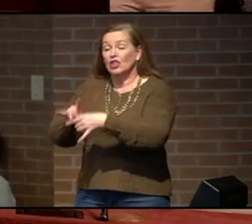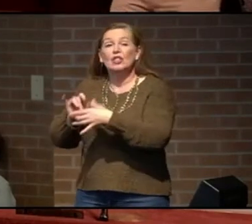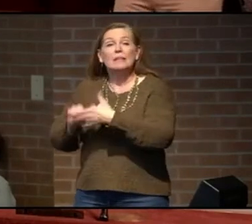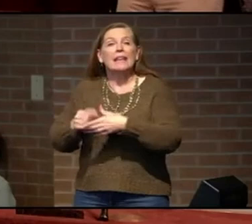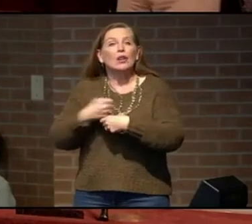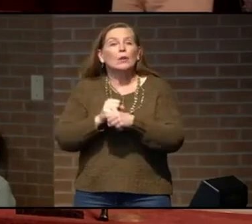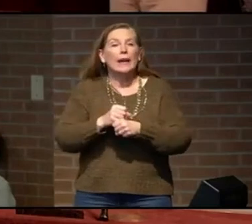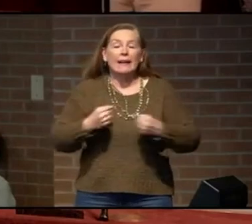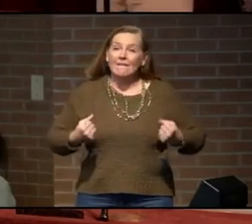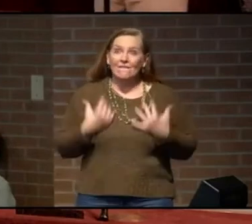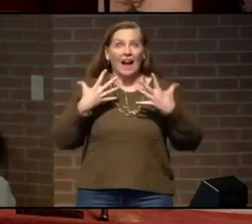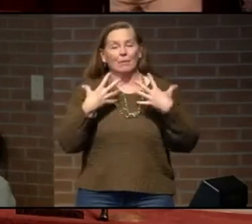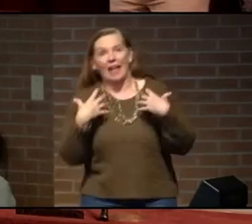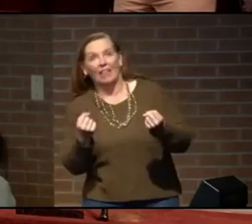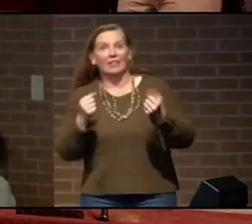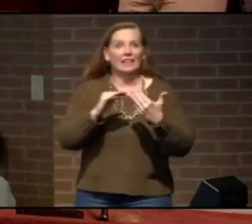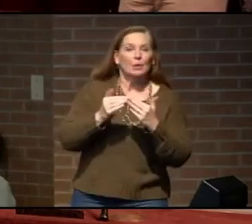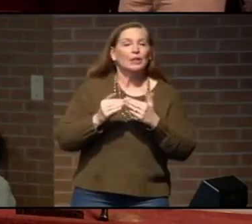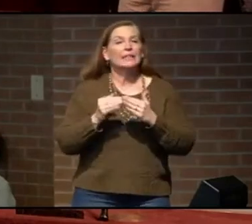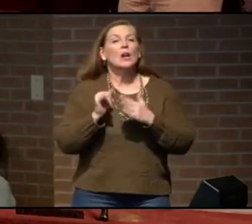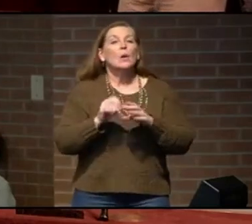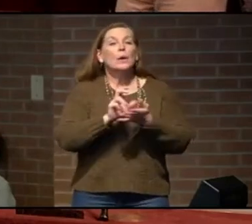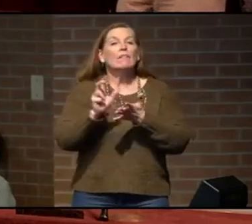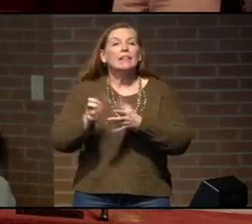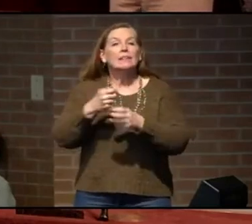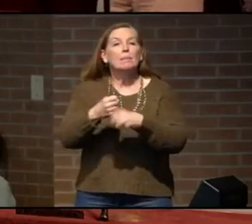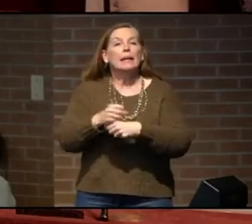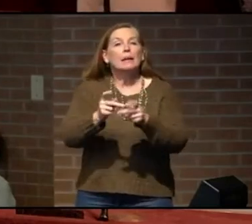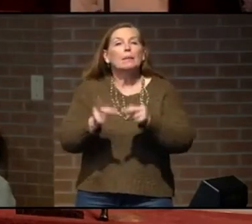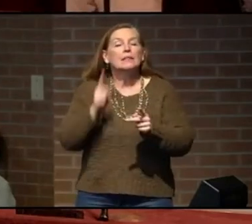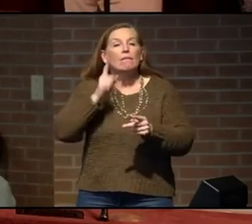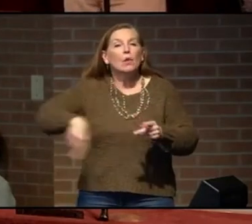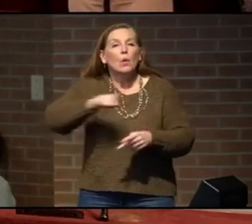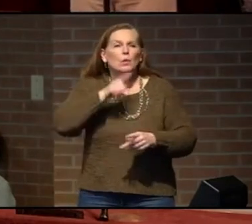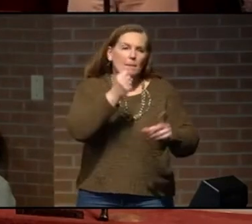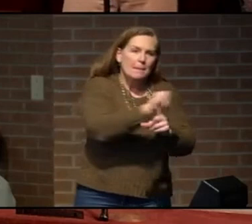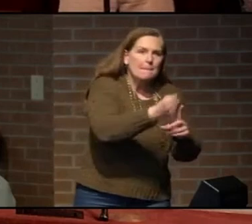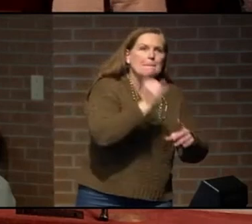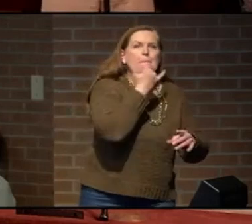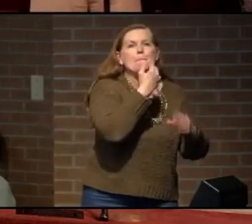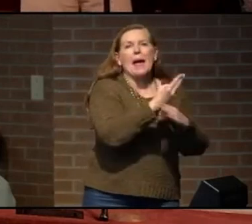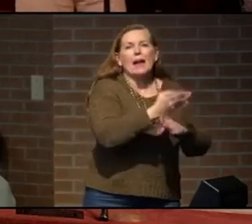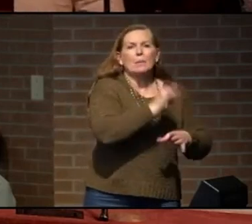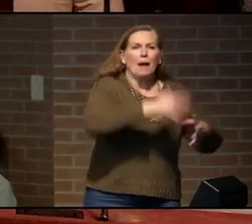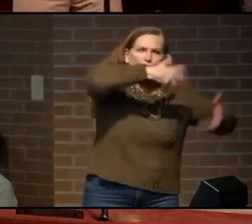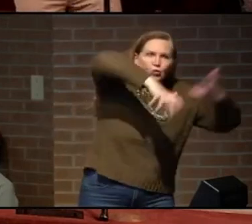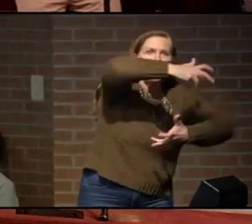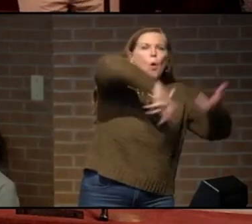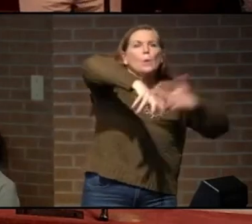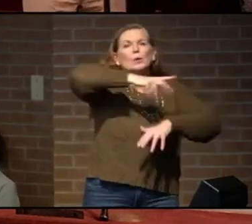healthy communities. We invest in creating places for those who have been battered by the storms, who